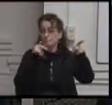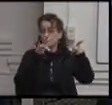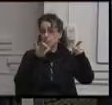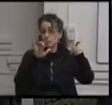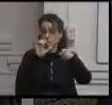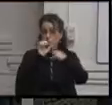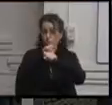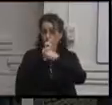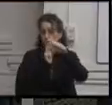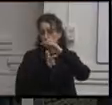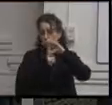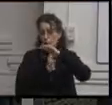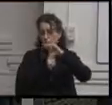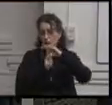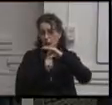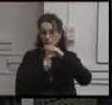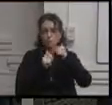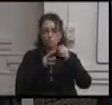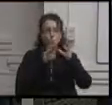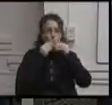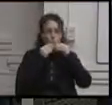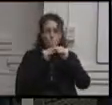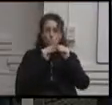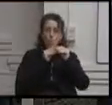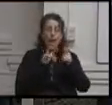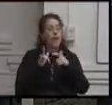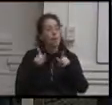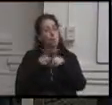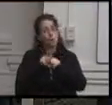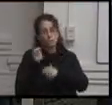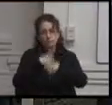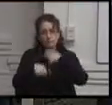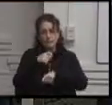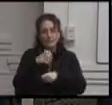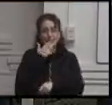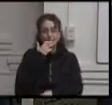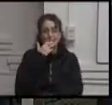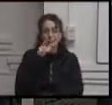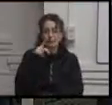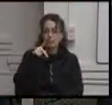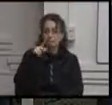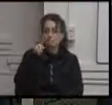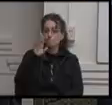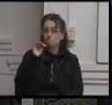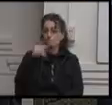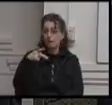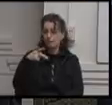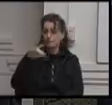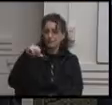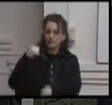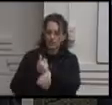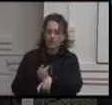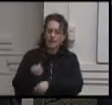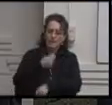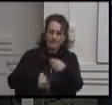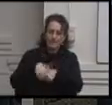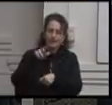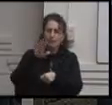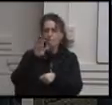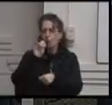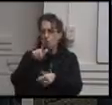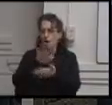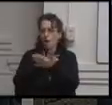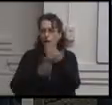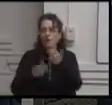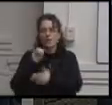also switching to heat pumps wherever we can for heating and new technology. Switching to